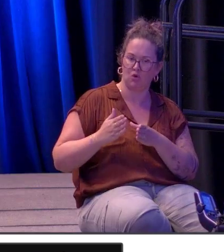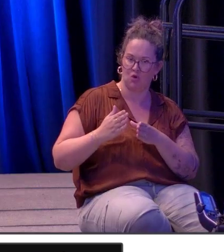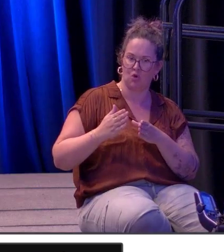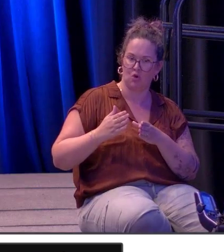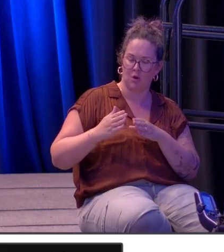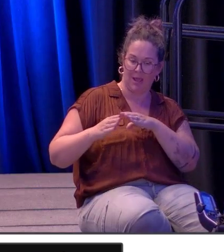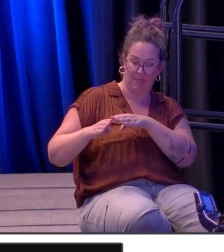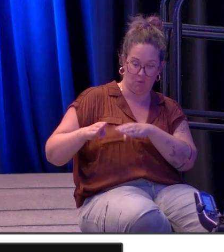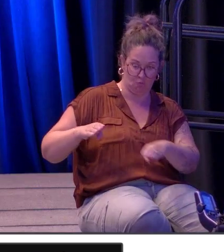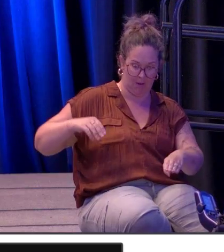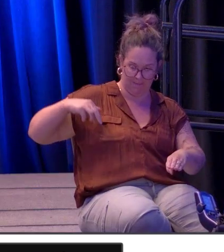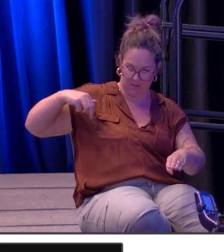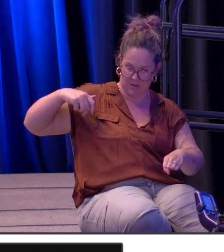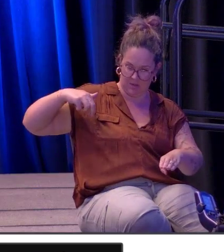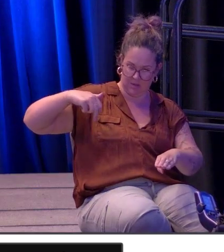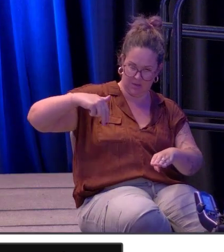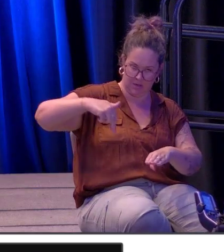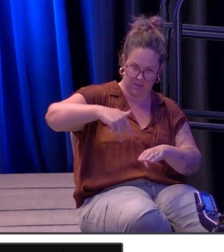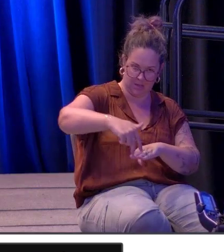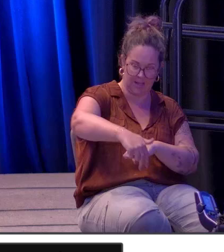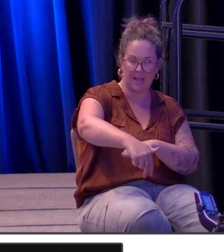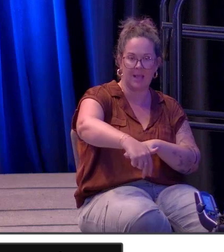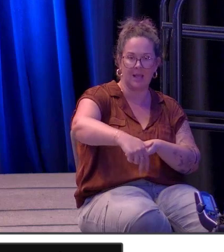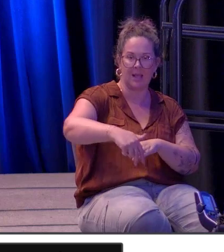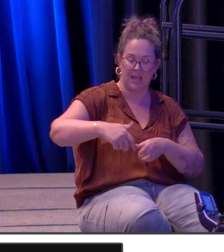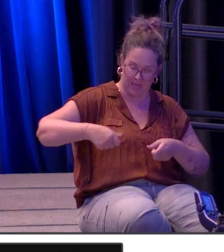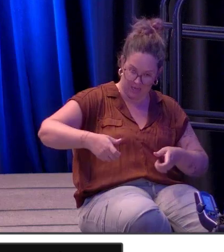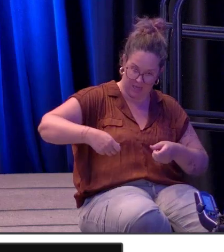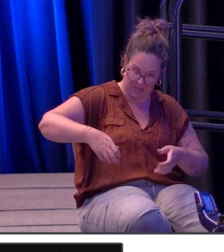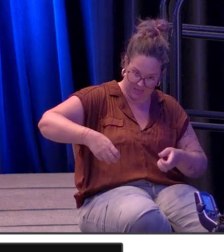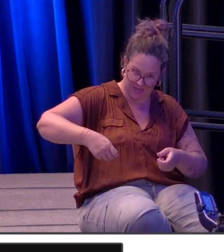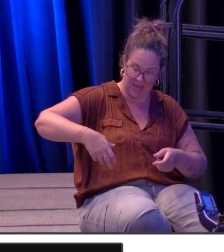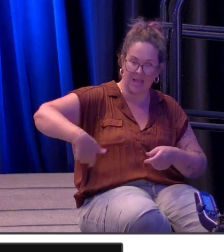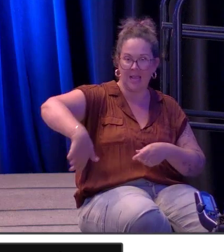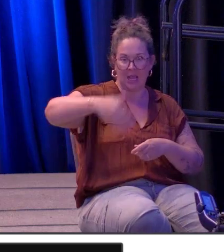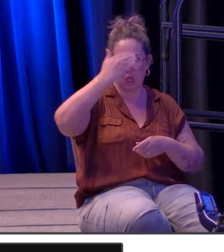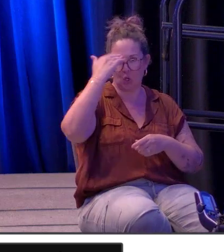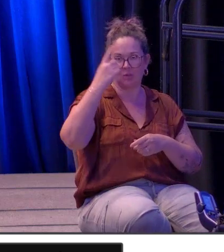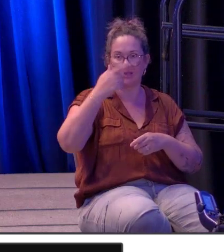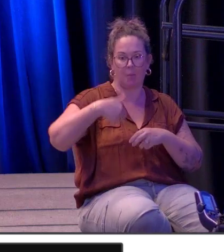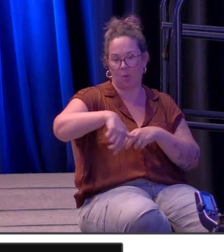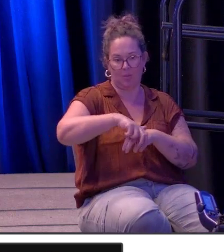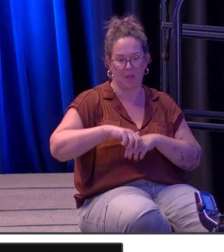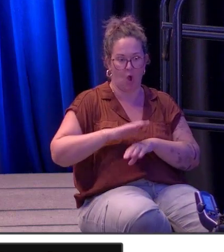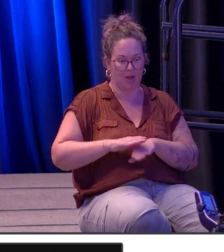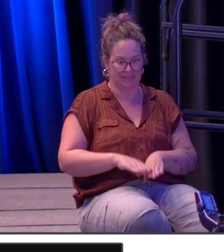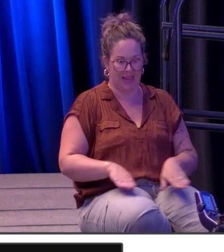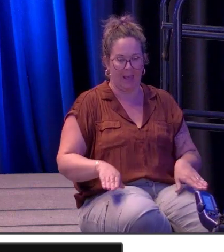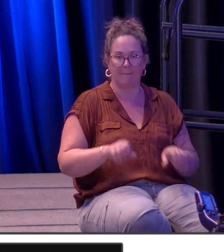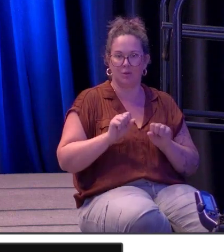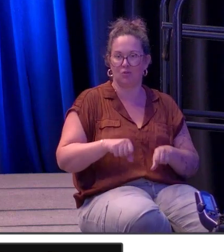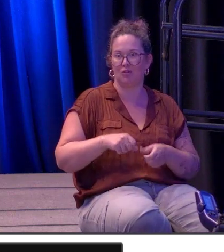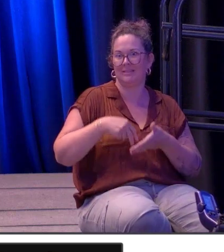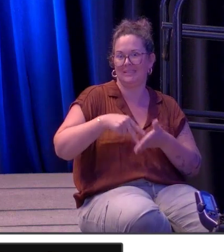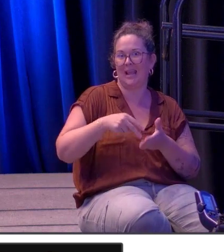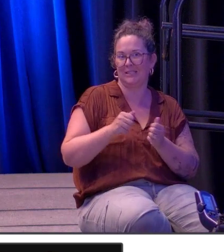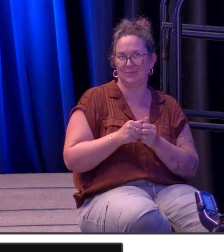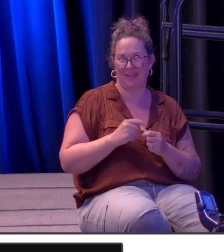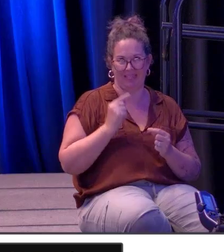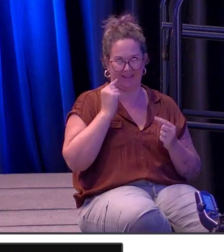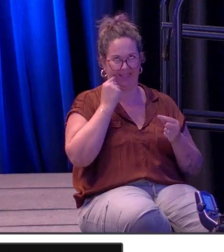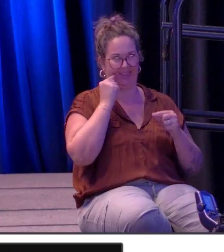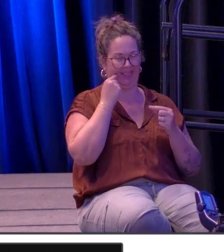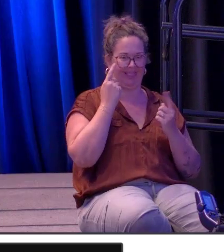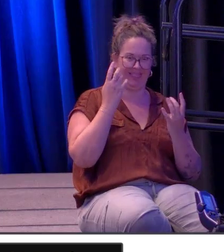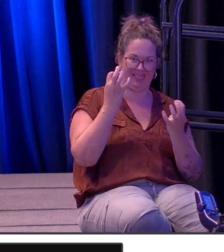knew somebody was going to be on his lap that he could dance with. And you know, and then you get the DJ booth,